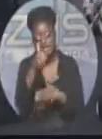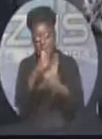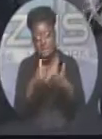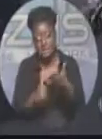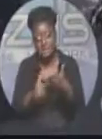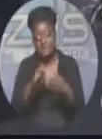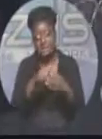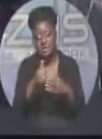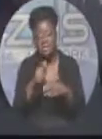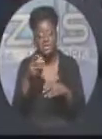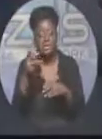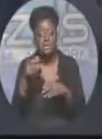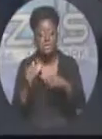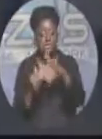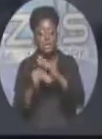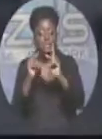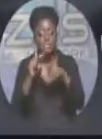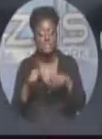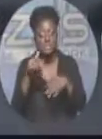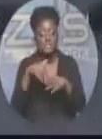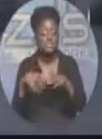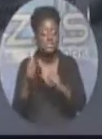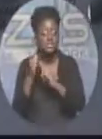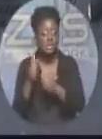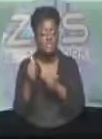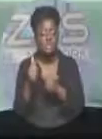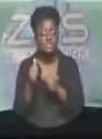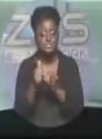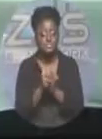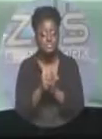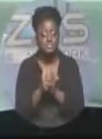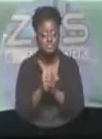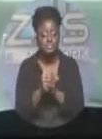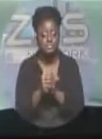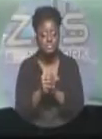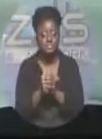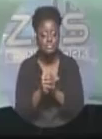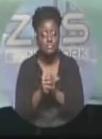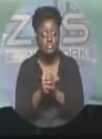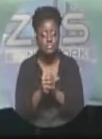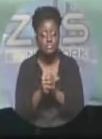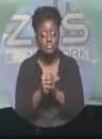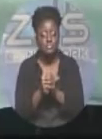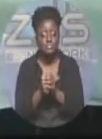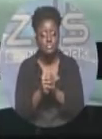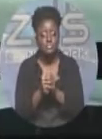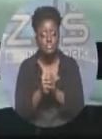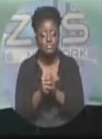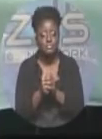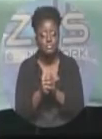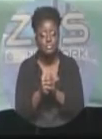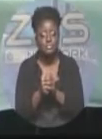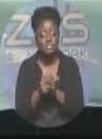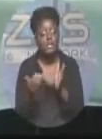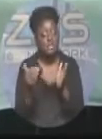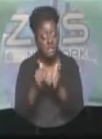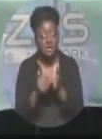and Winston Gus Cooper will be honored. Just thousands of Bahamians who have made all of this so possible for